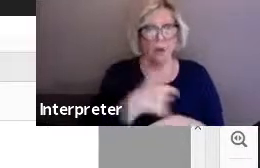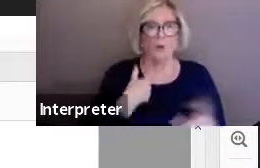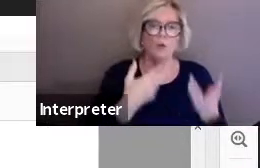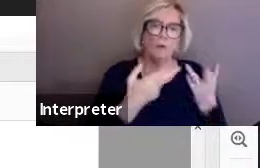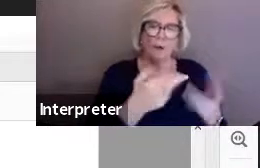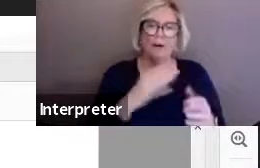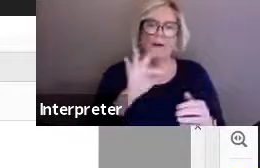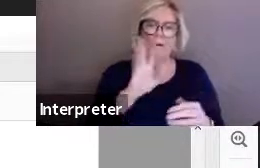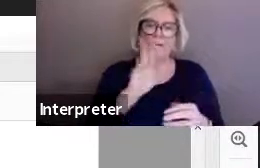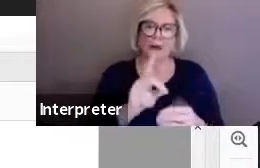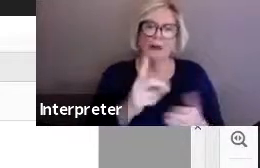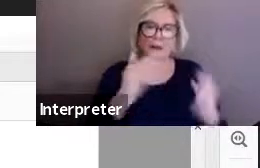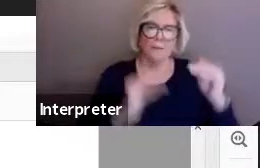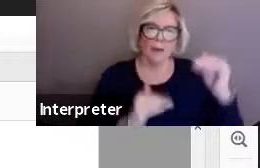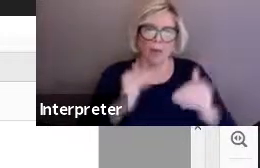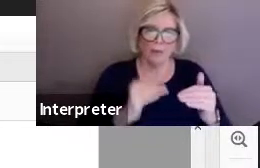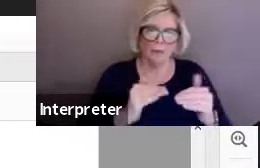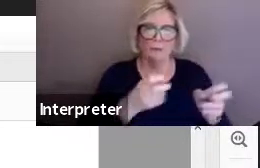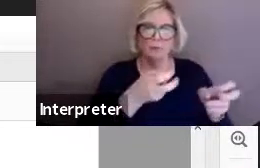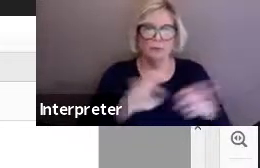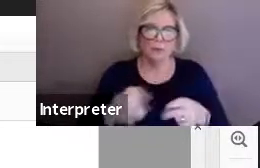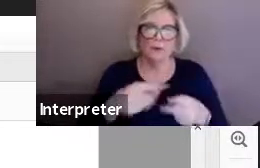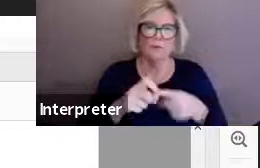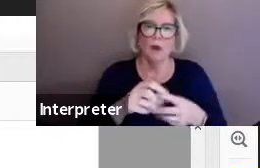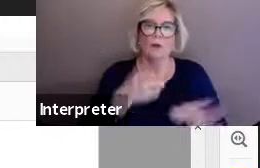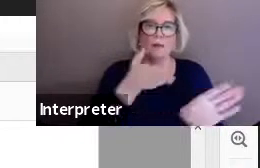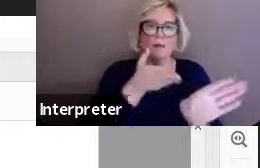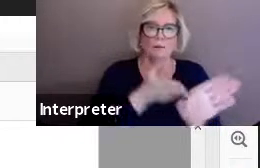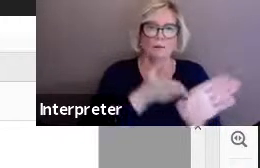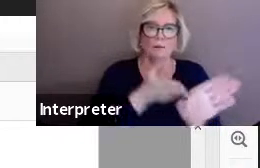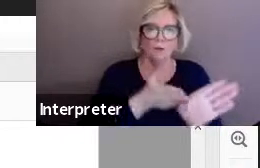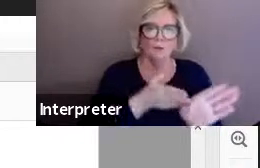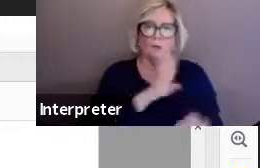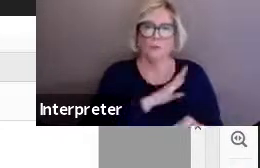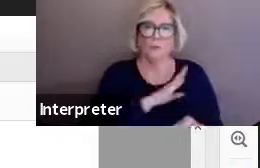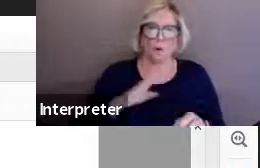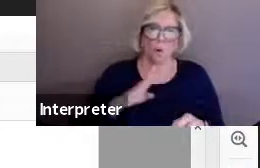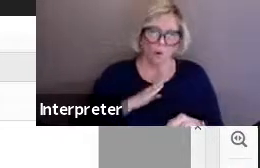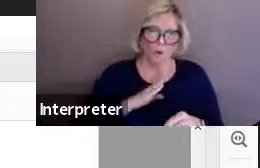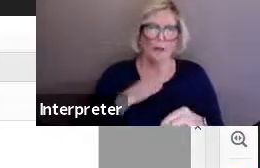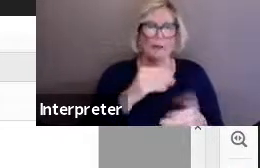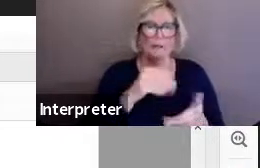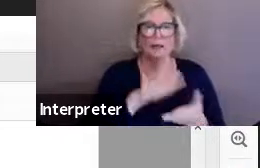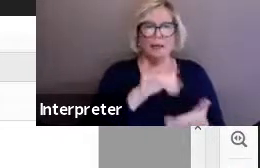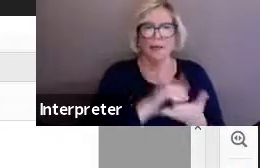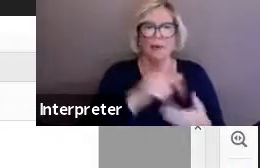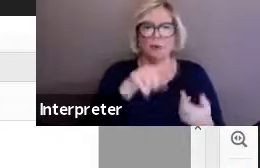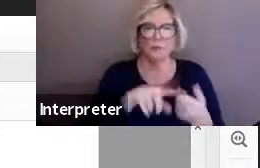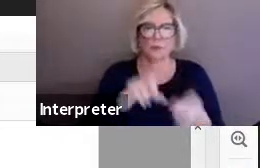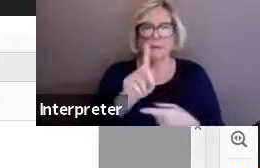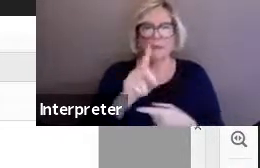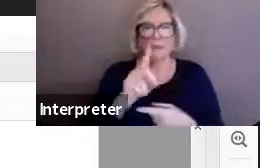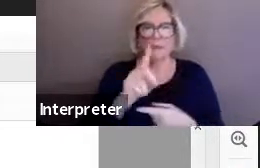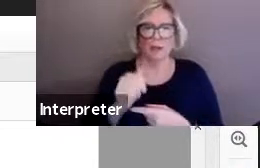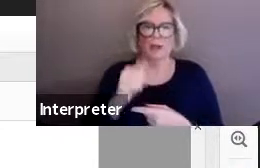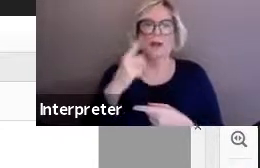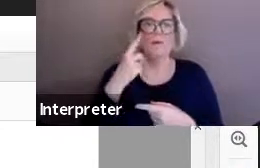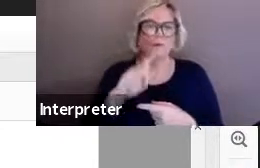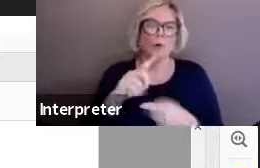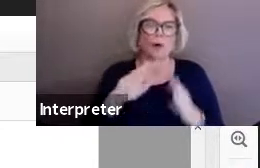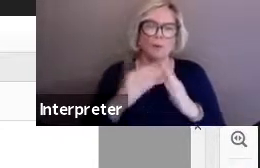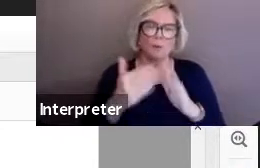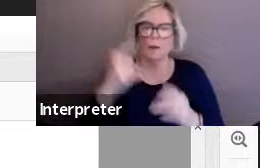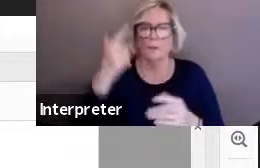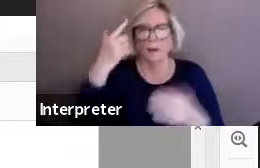fund balance transfer from the Board of Psychologists of $700,000, and to send that also to BHA for community mental health services,